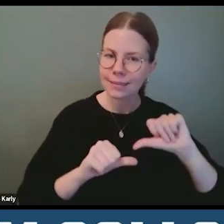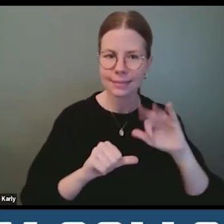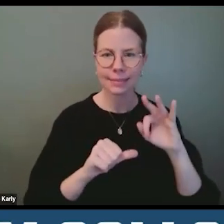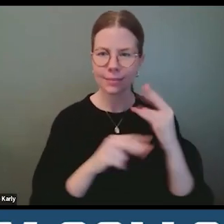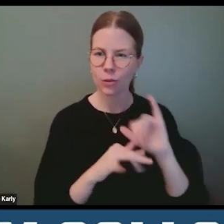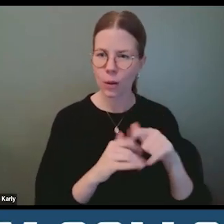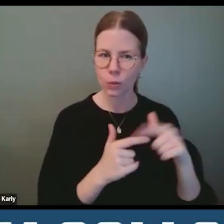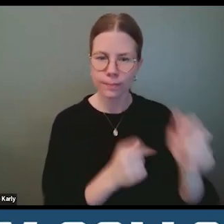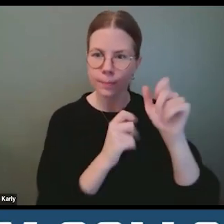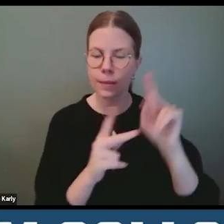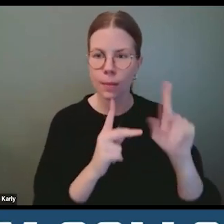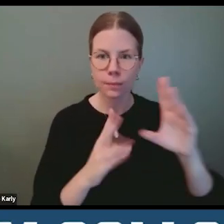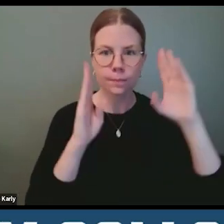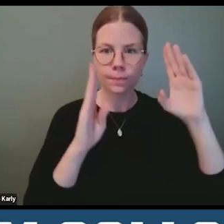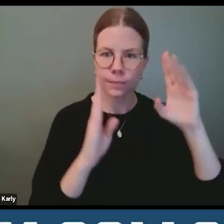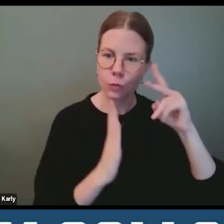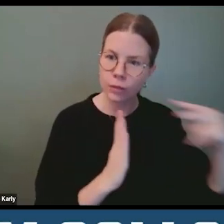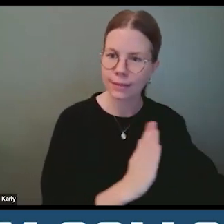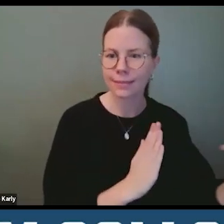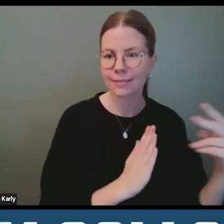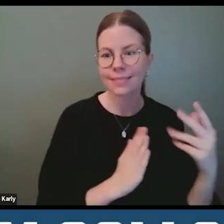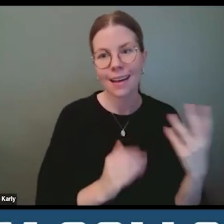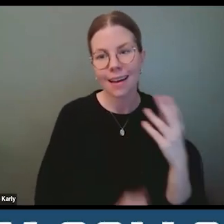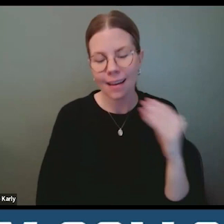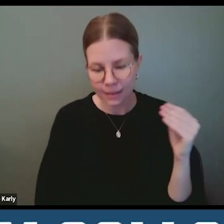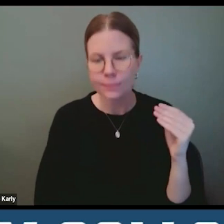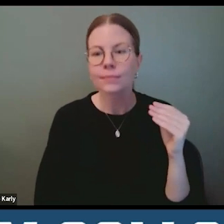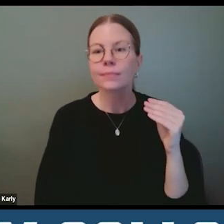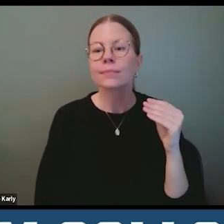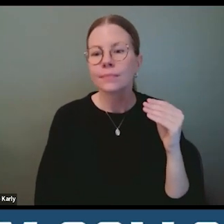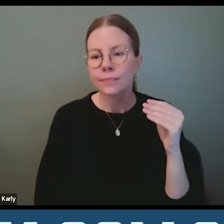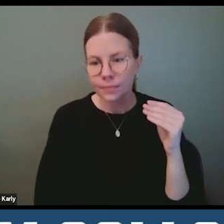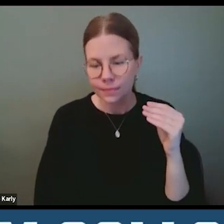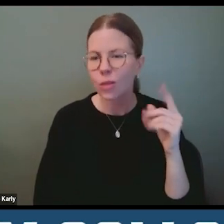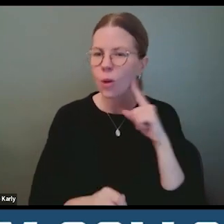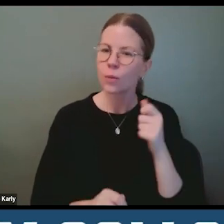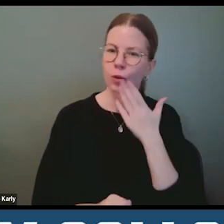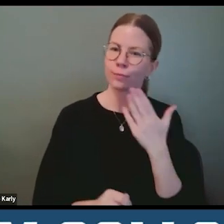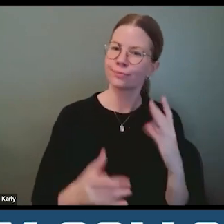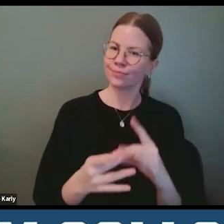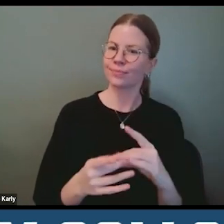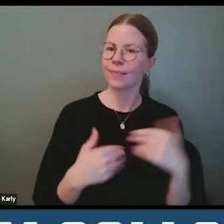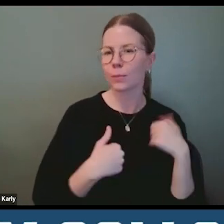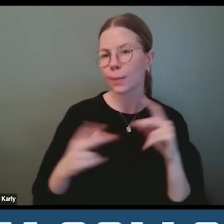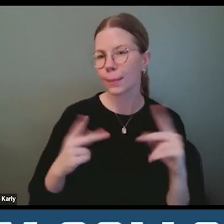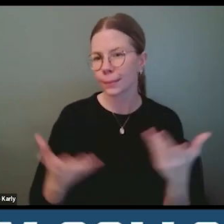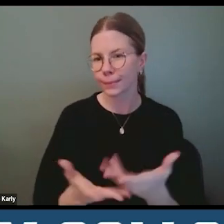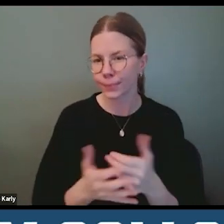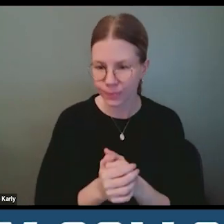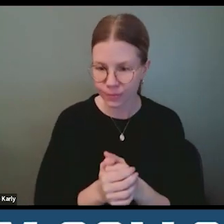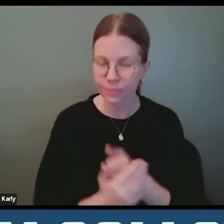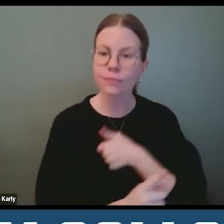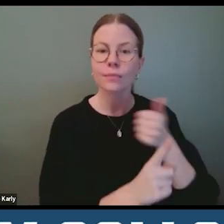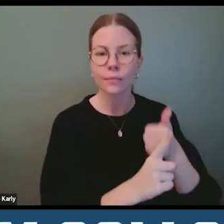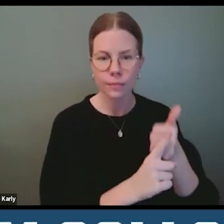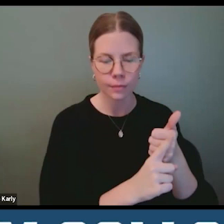is a zoonotic pathogen, so I thought I'd just bring that in, animals and people together. Dr. Lipsitch is a professor of epidemiology at the Harvard